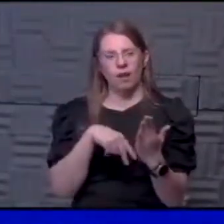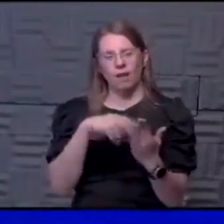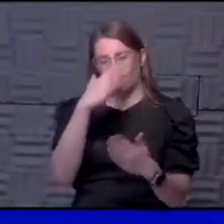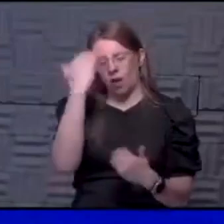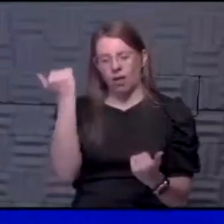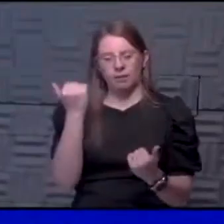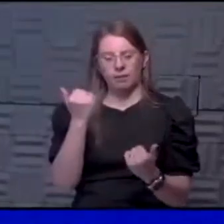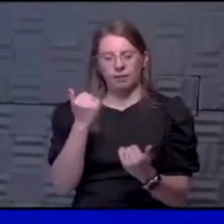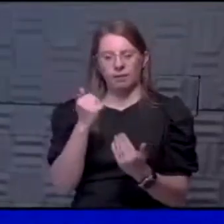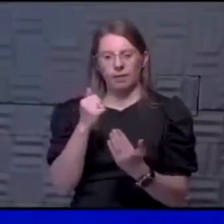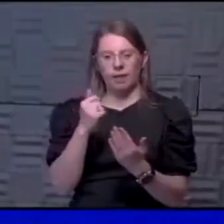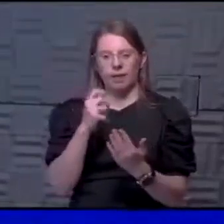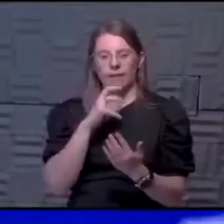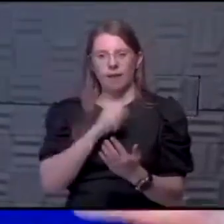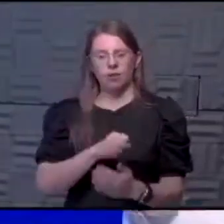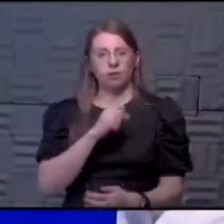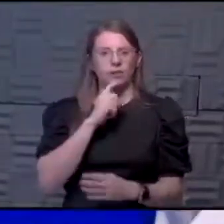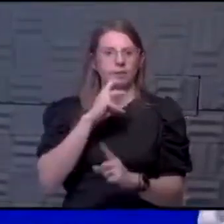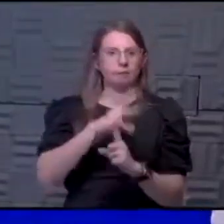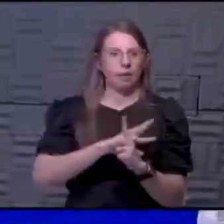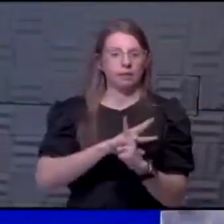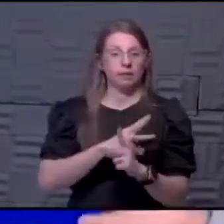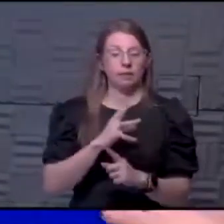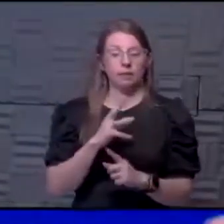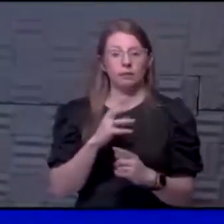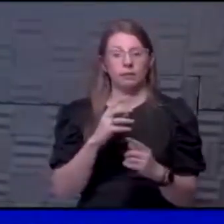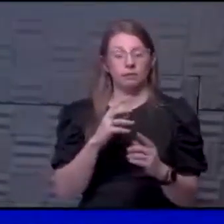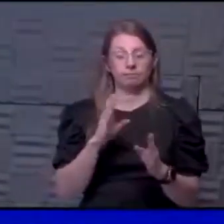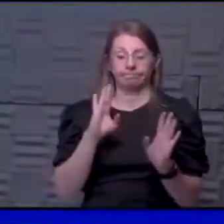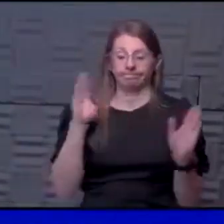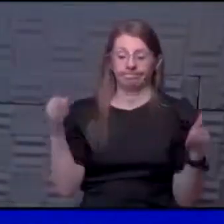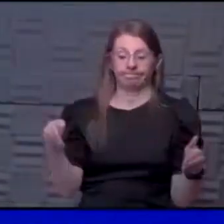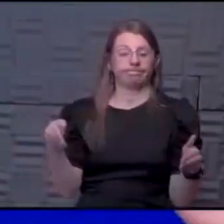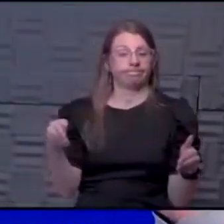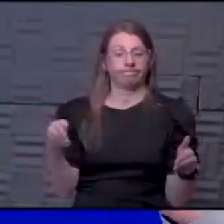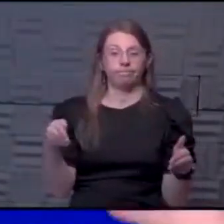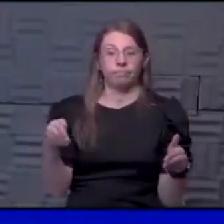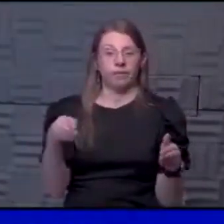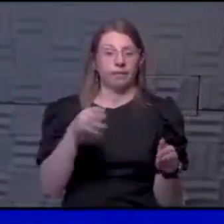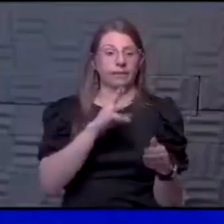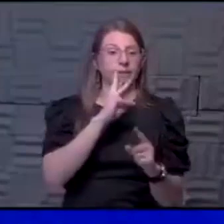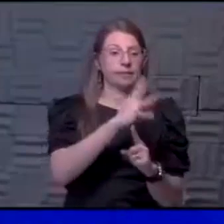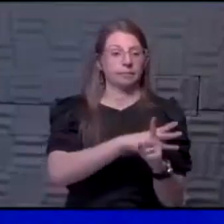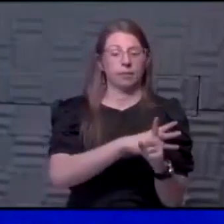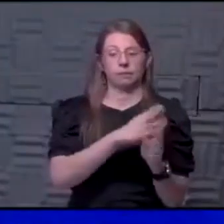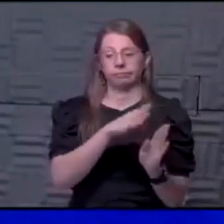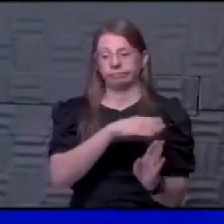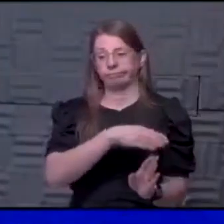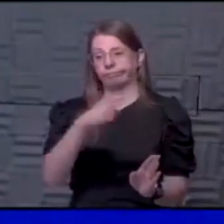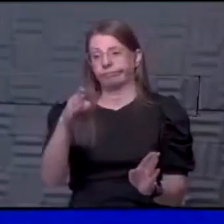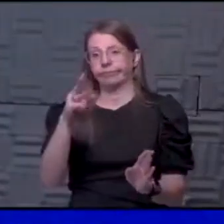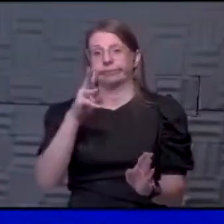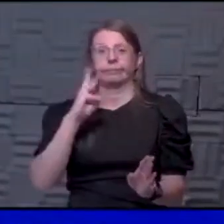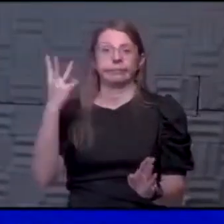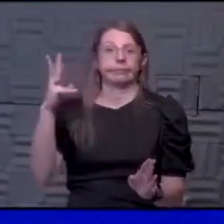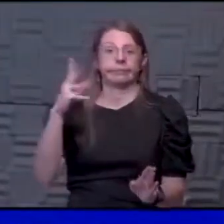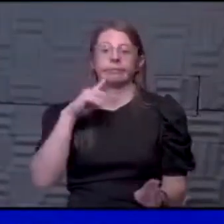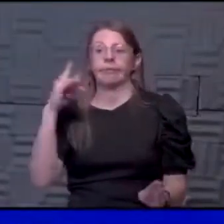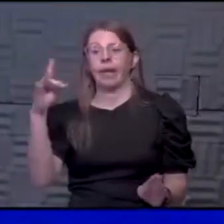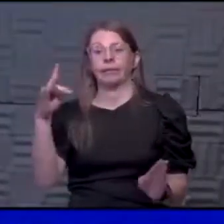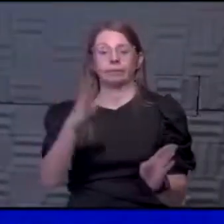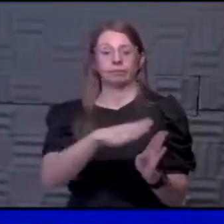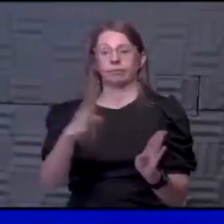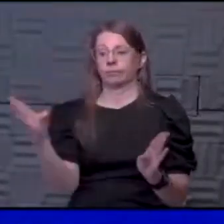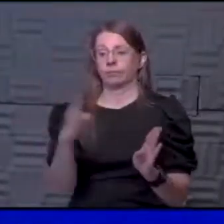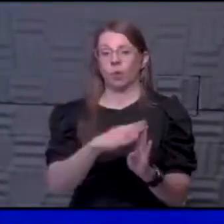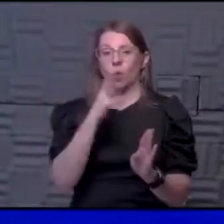already. But it was young kids. 6 months maybe. So now we'll be really covered, right? From like 6 months all the way up until 16 or 18. And that